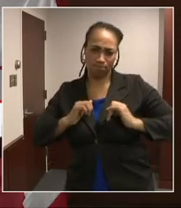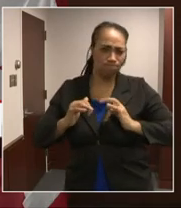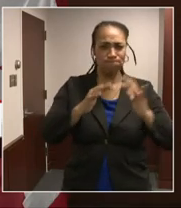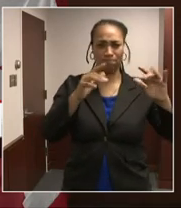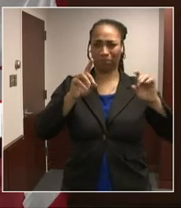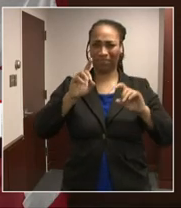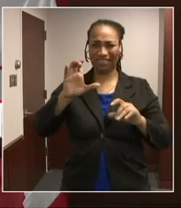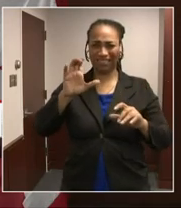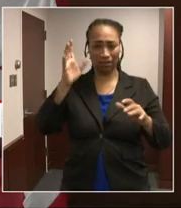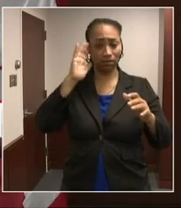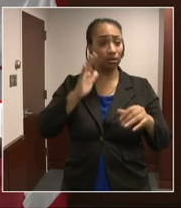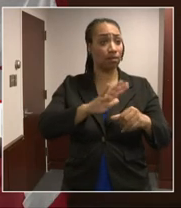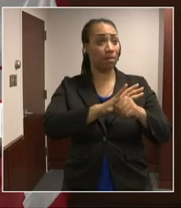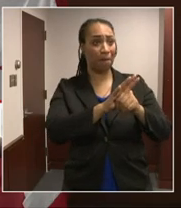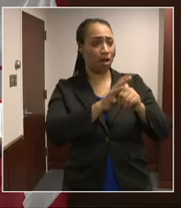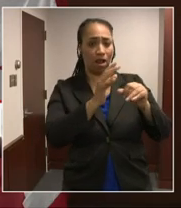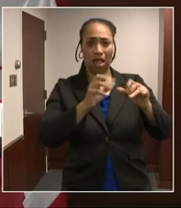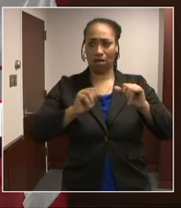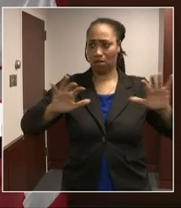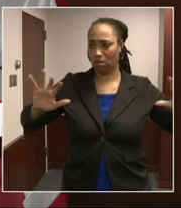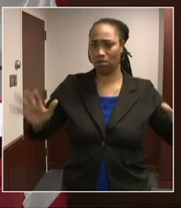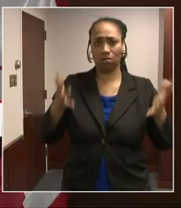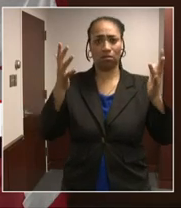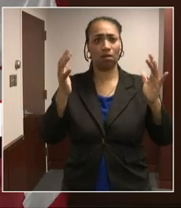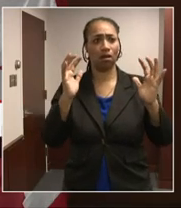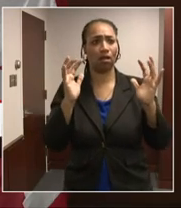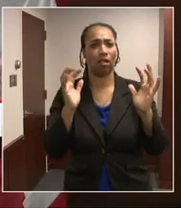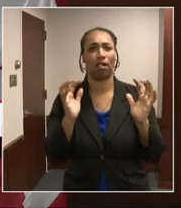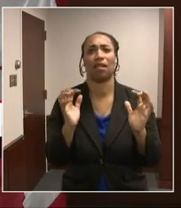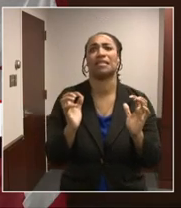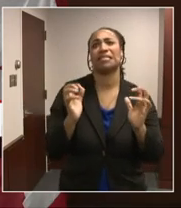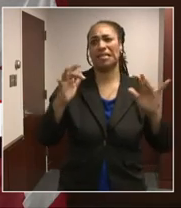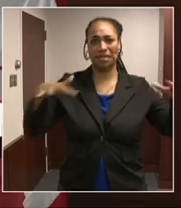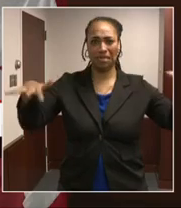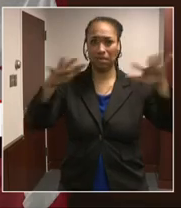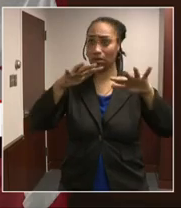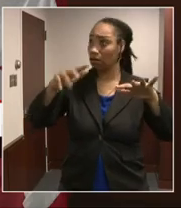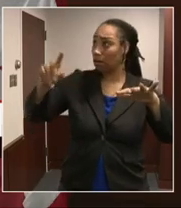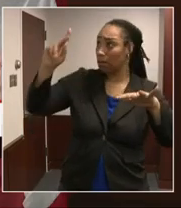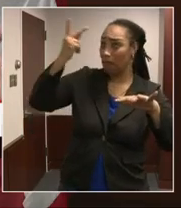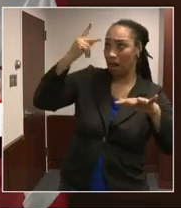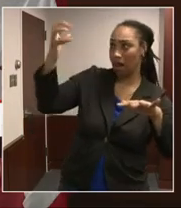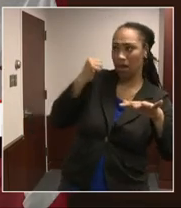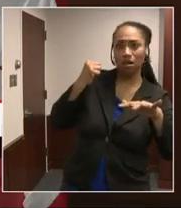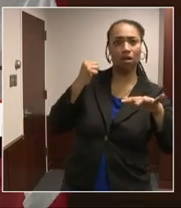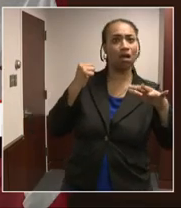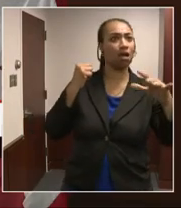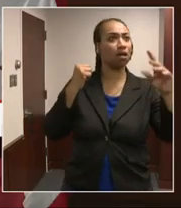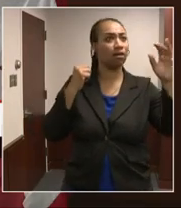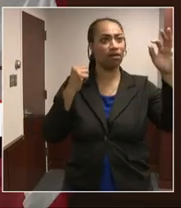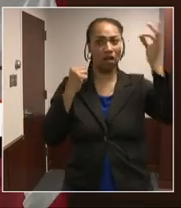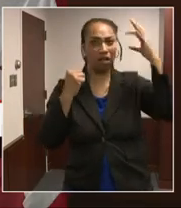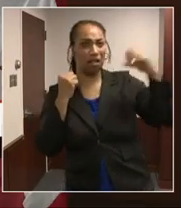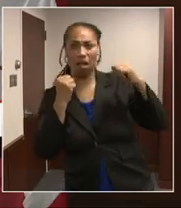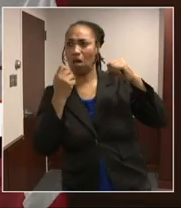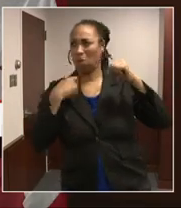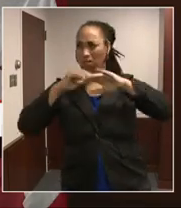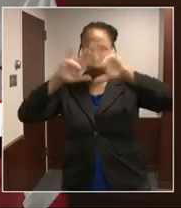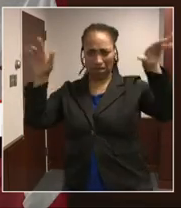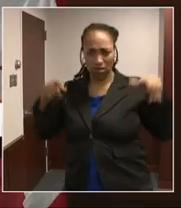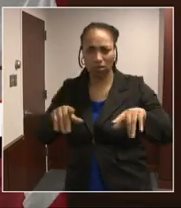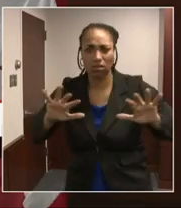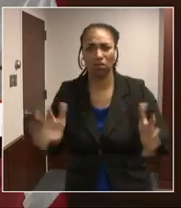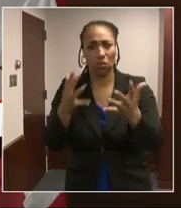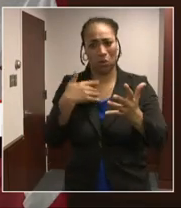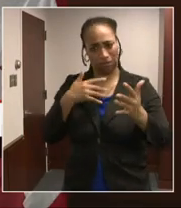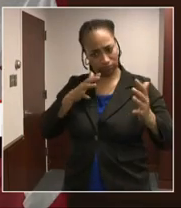political environment that we're in? I've and that's what we're going to do.